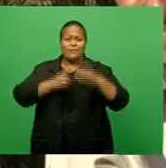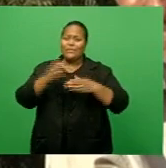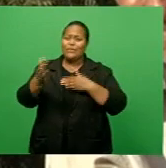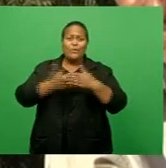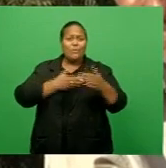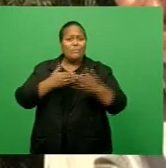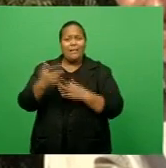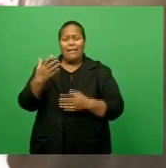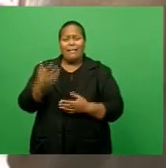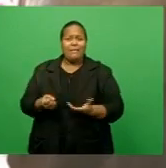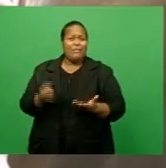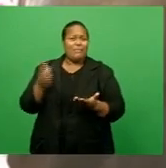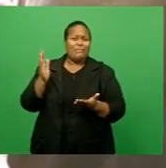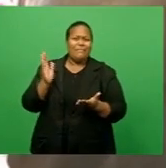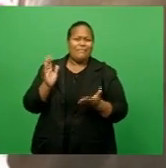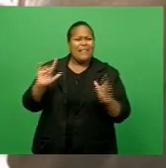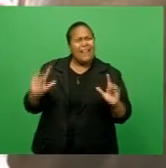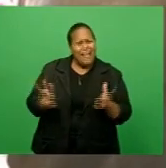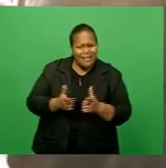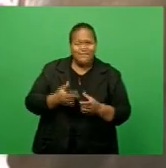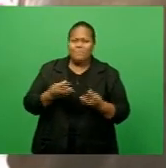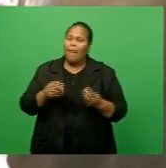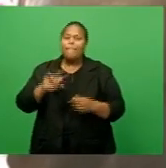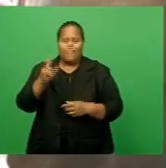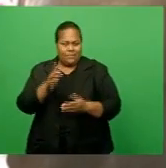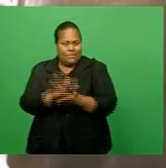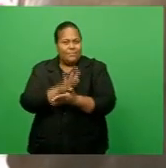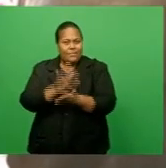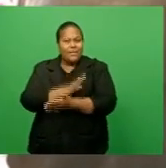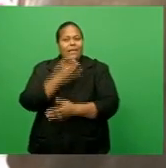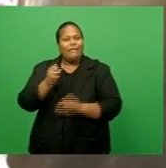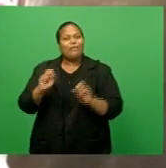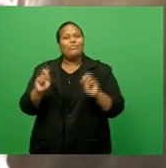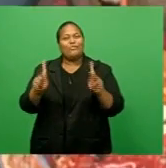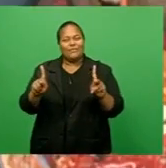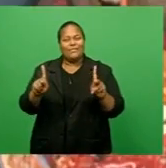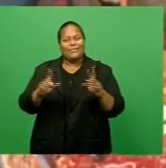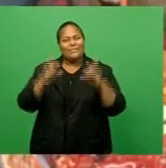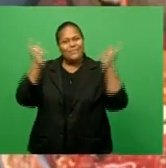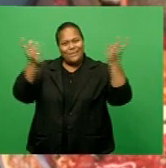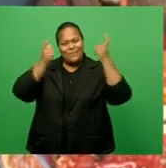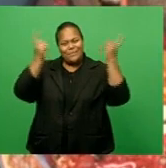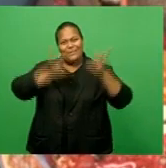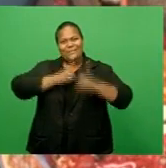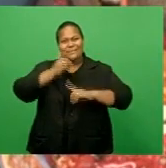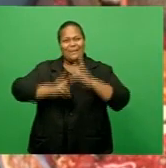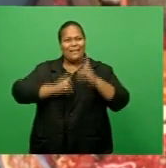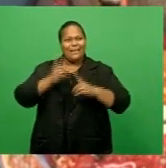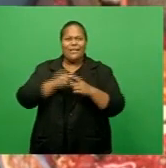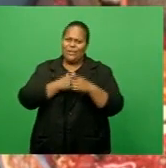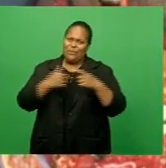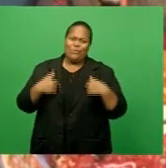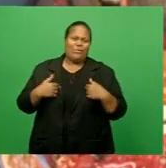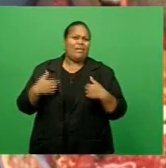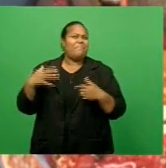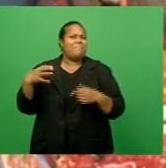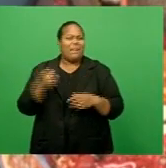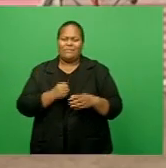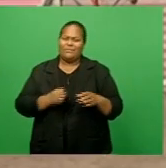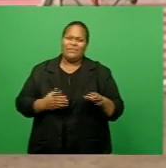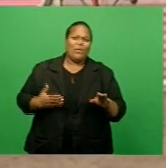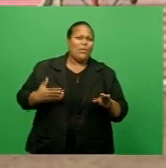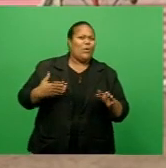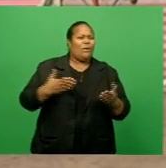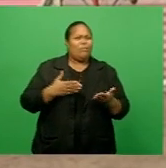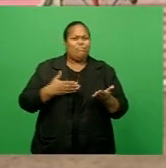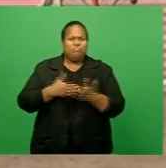have enough, but we are happy that we have got the opportunity to celebrate Diwali. Wati adds they had to overcome challenges to be able to make